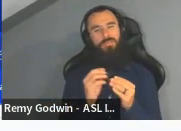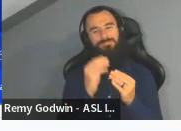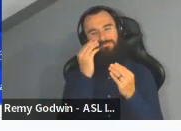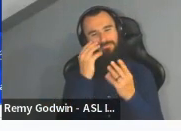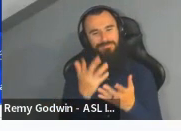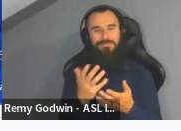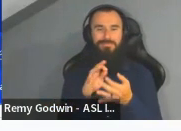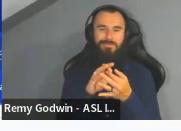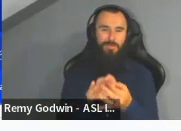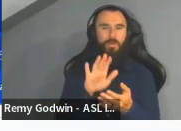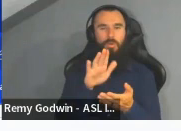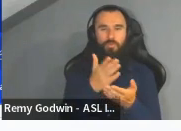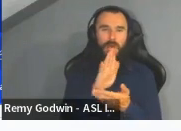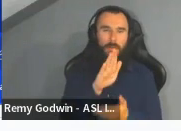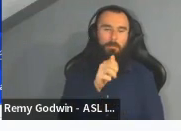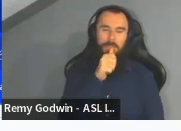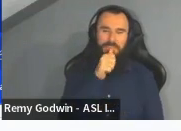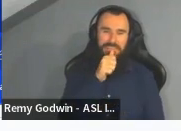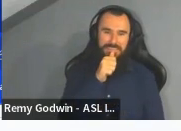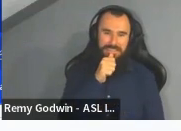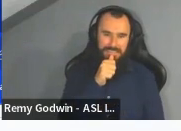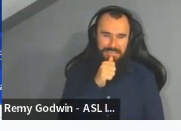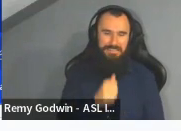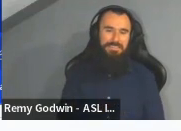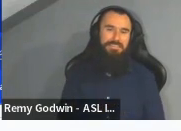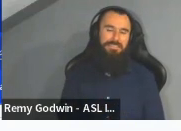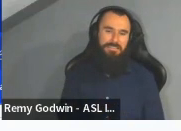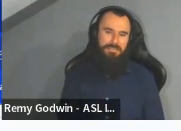privacy rights and